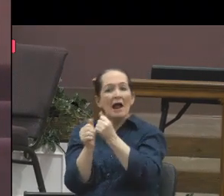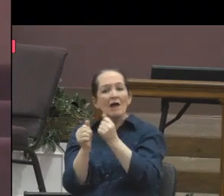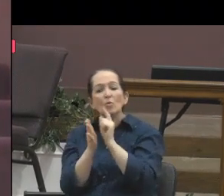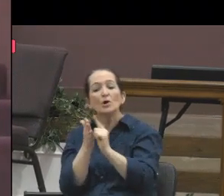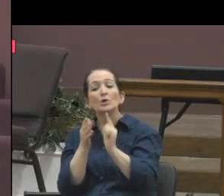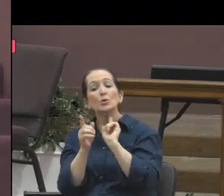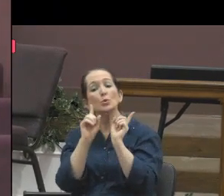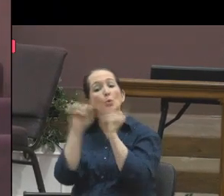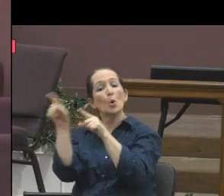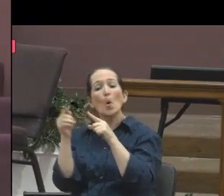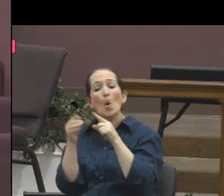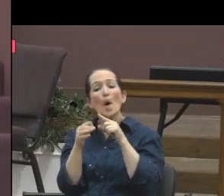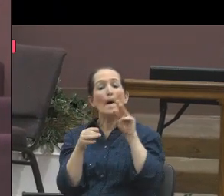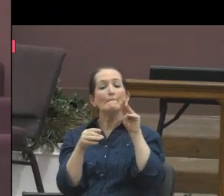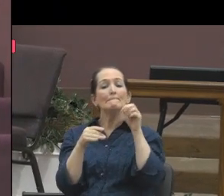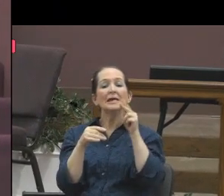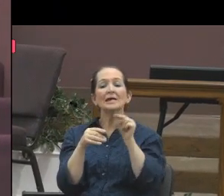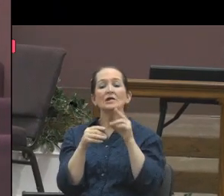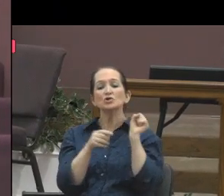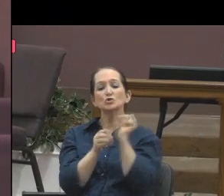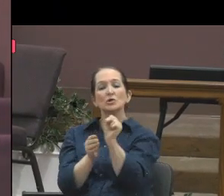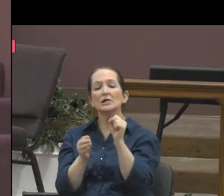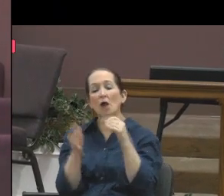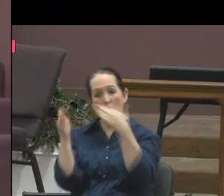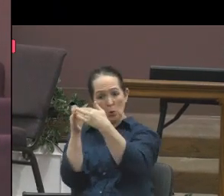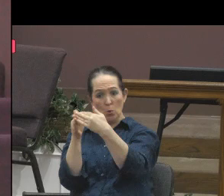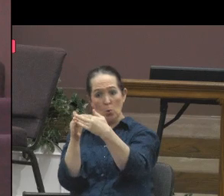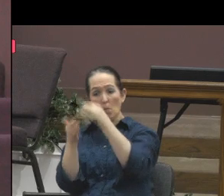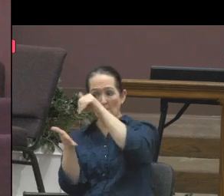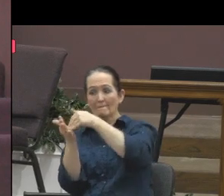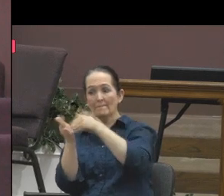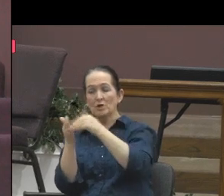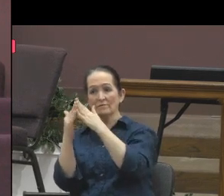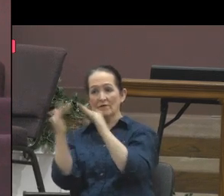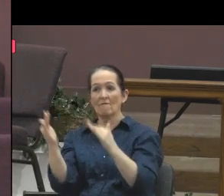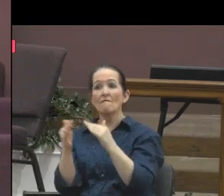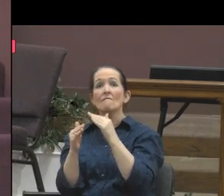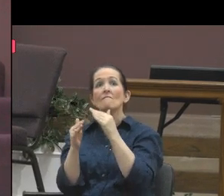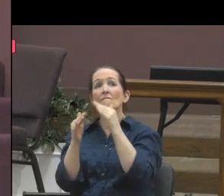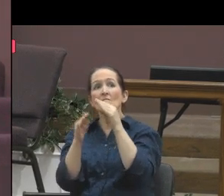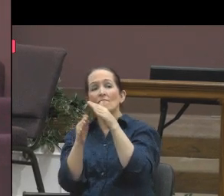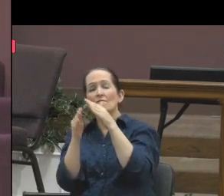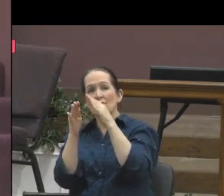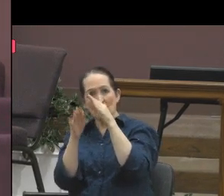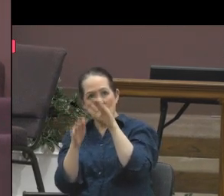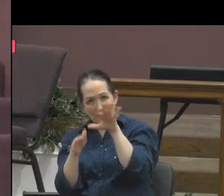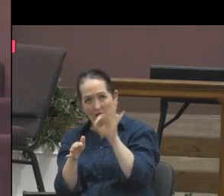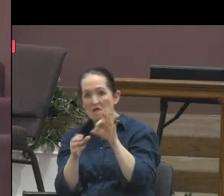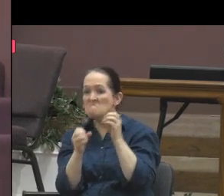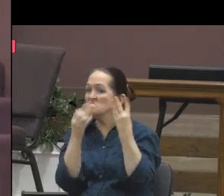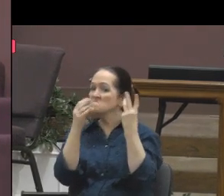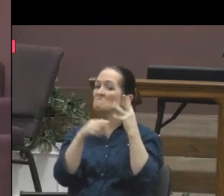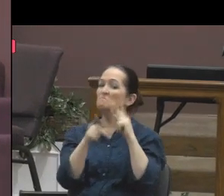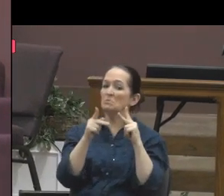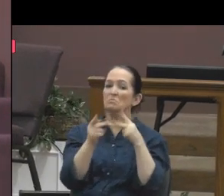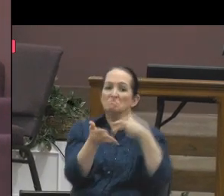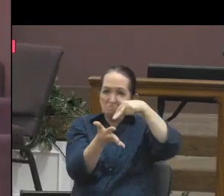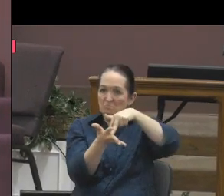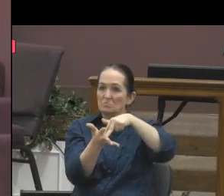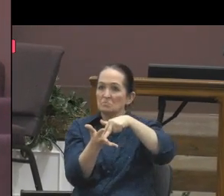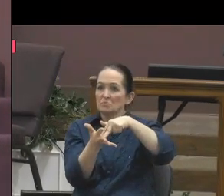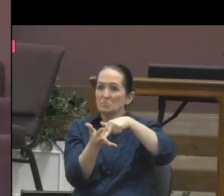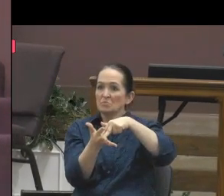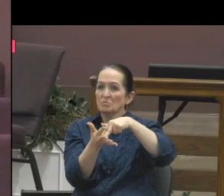and on one corner there, on Main Street, right in the middle of town, you will find several people standing there with